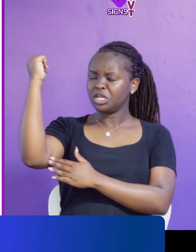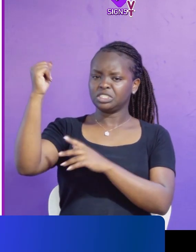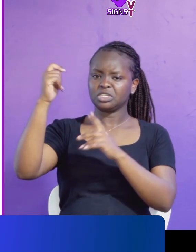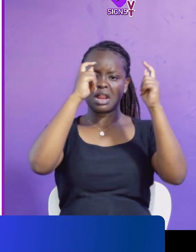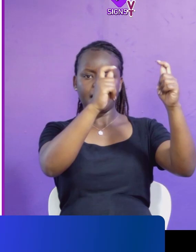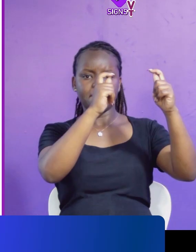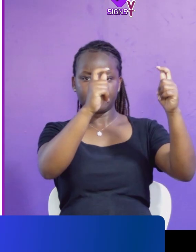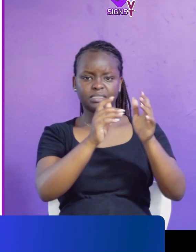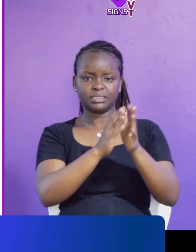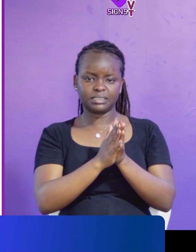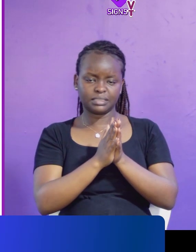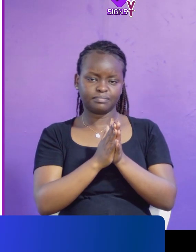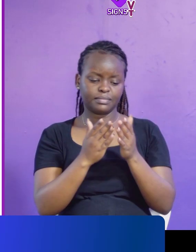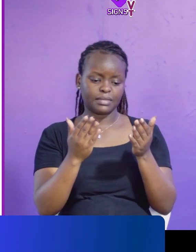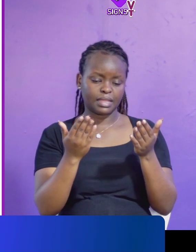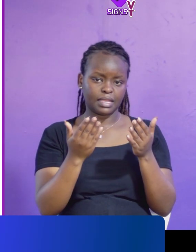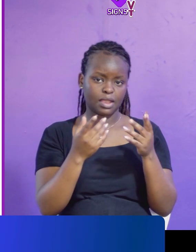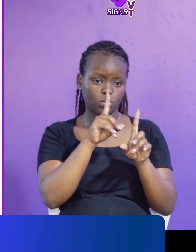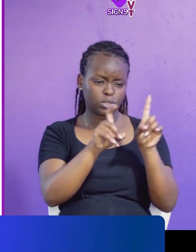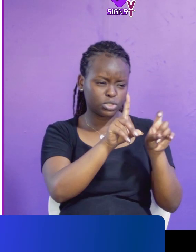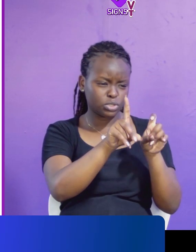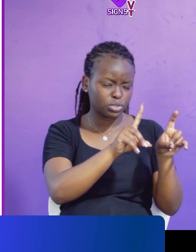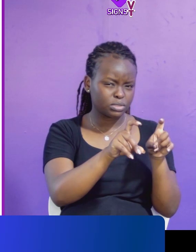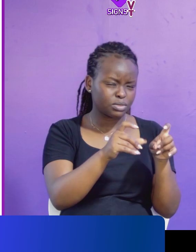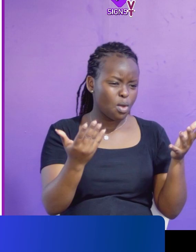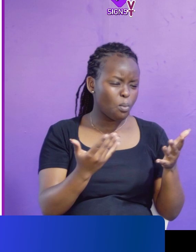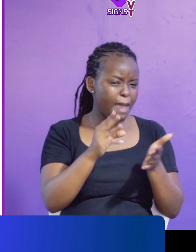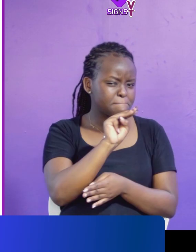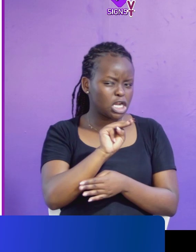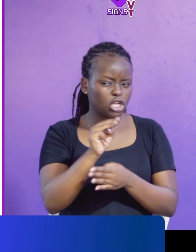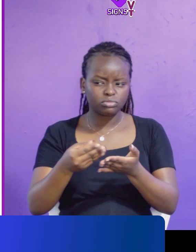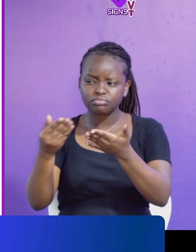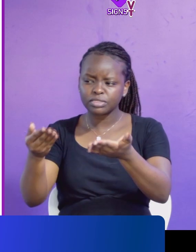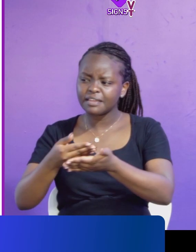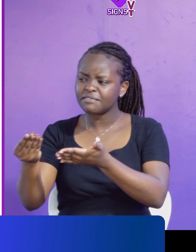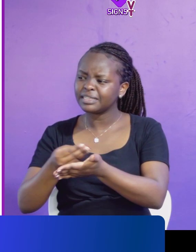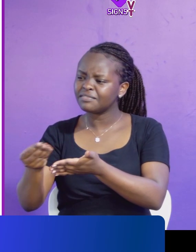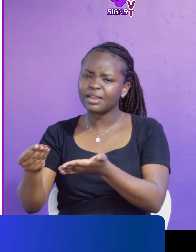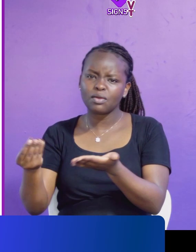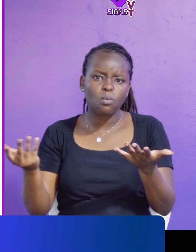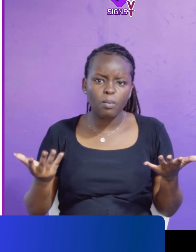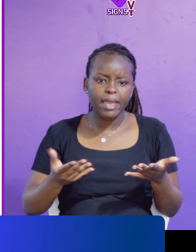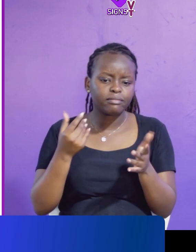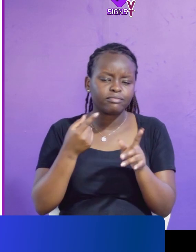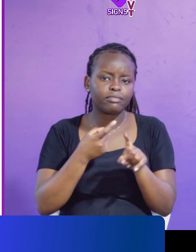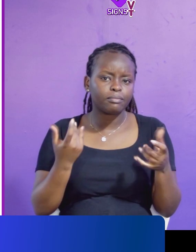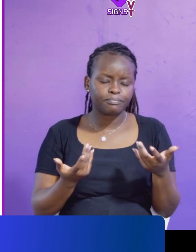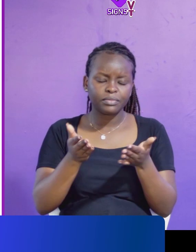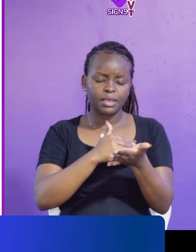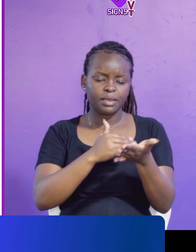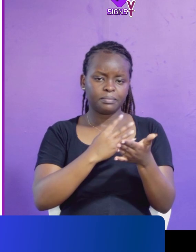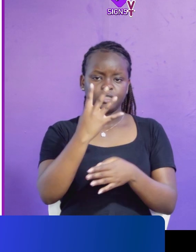campaigns amid queries as to the source of millions being doled out to attendees. That is a story that you'll find on pages 4